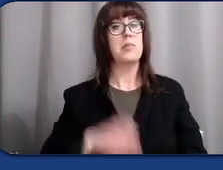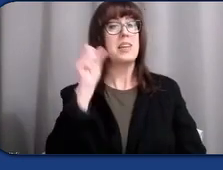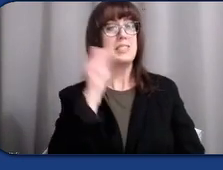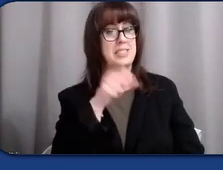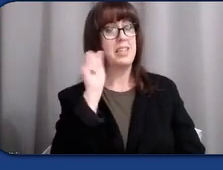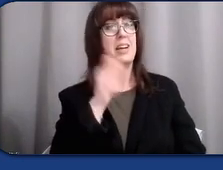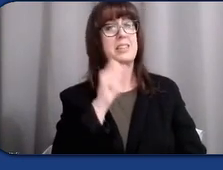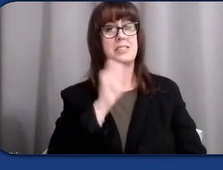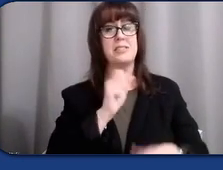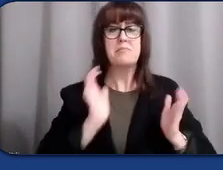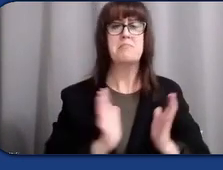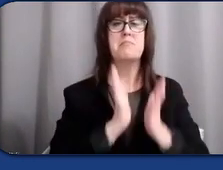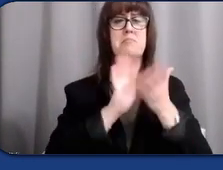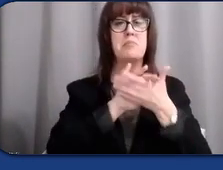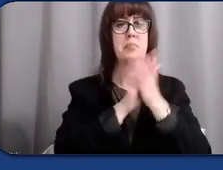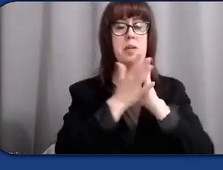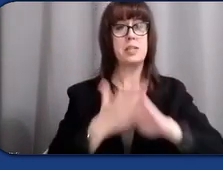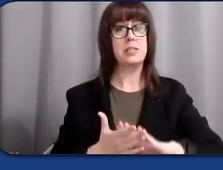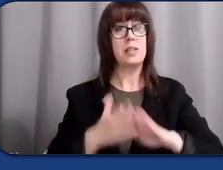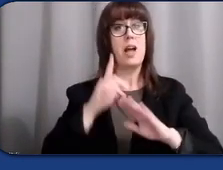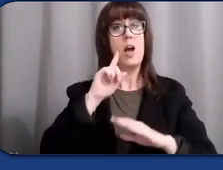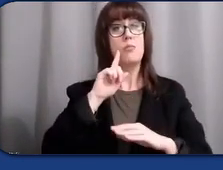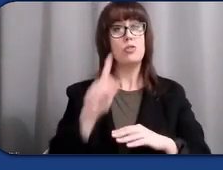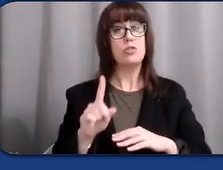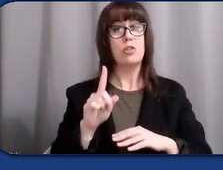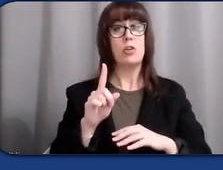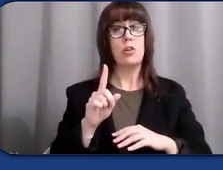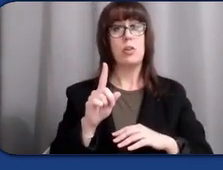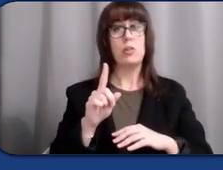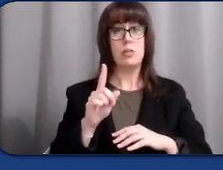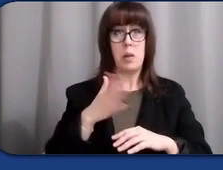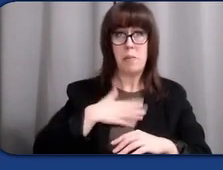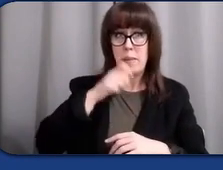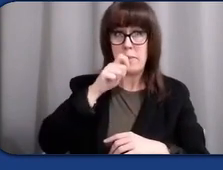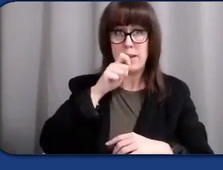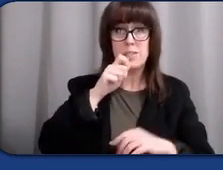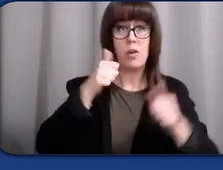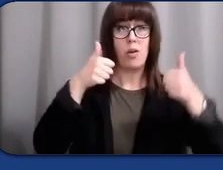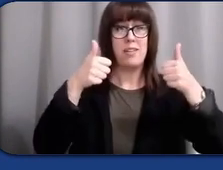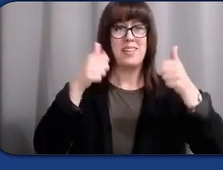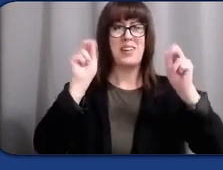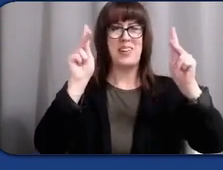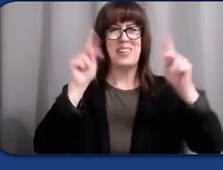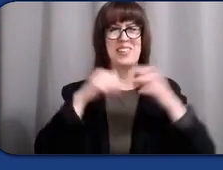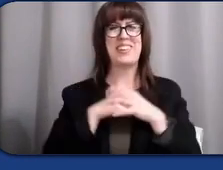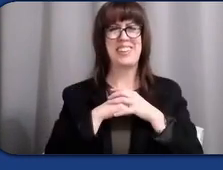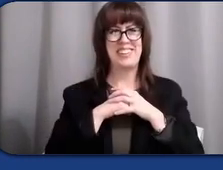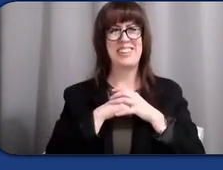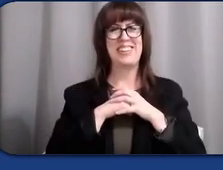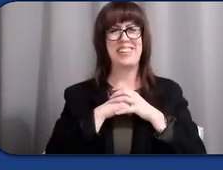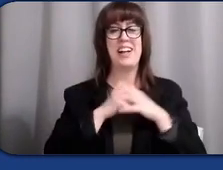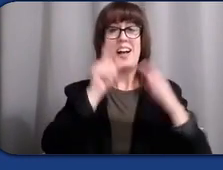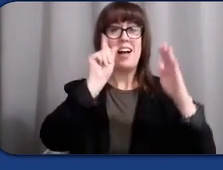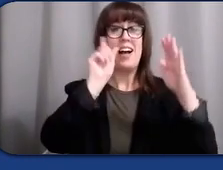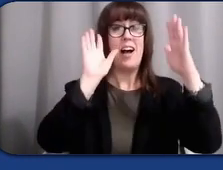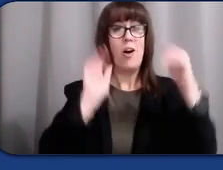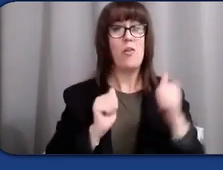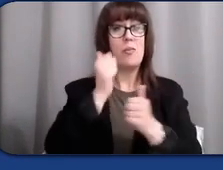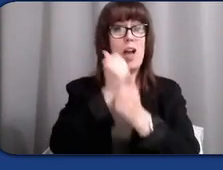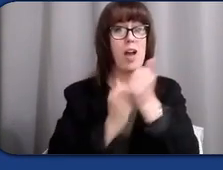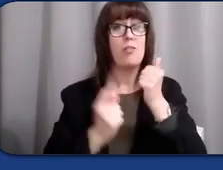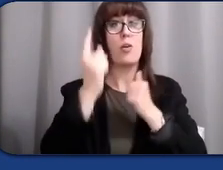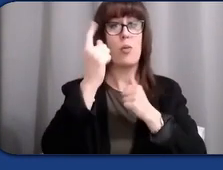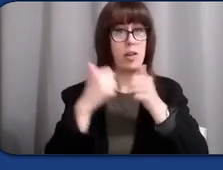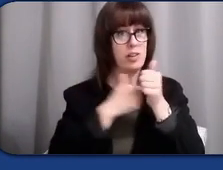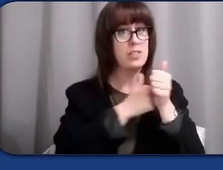Yeah, Iron Peace. So I'm very sure everyone here is my mic on? Oh yeah, sure. Yeah, so I hope